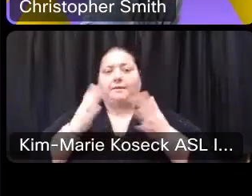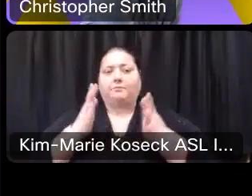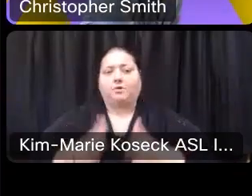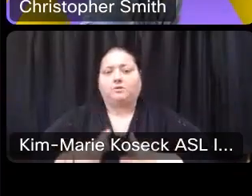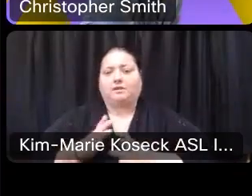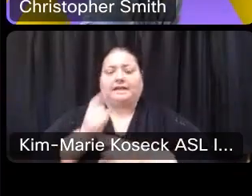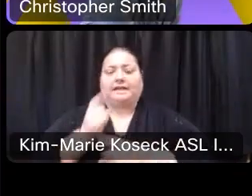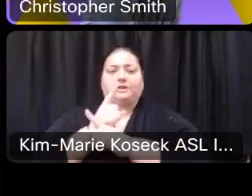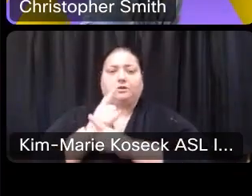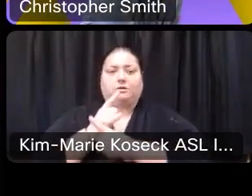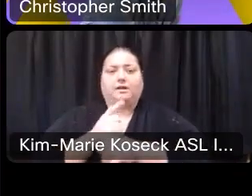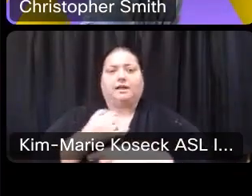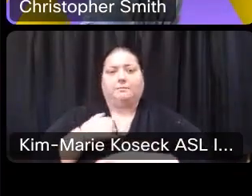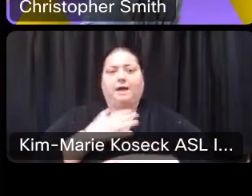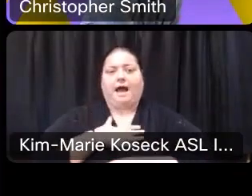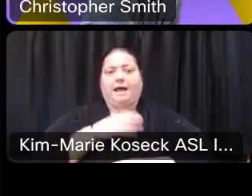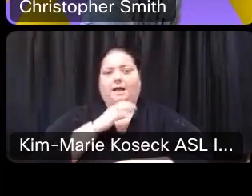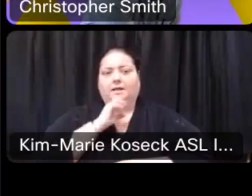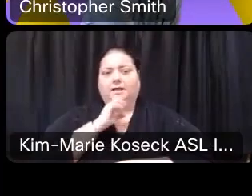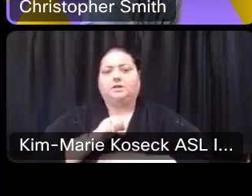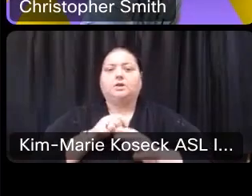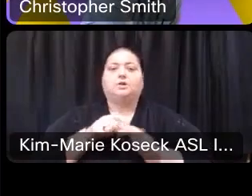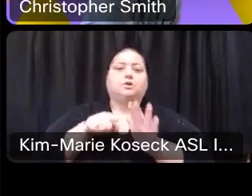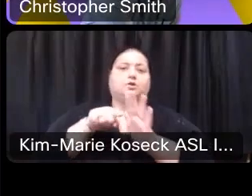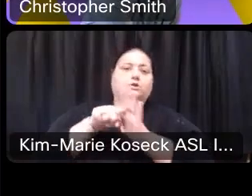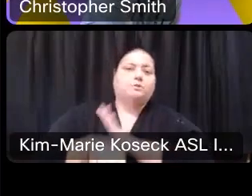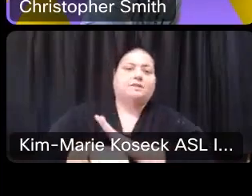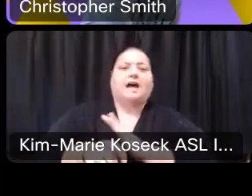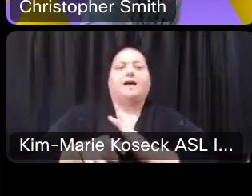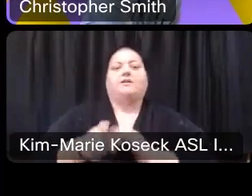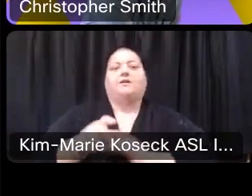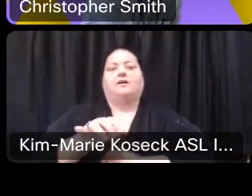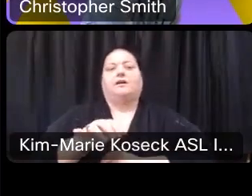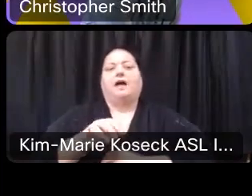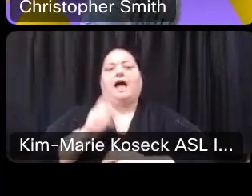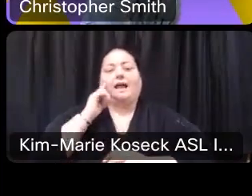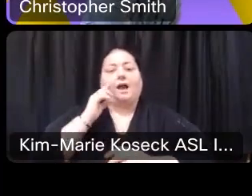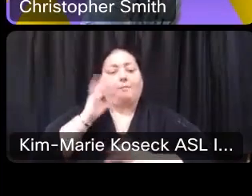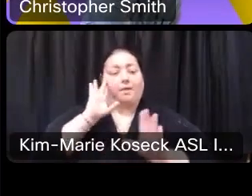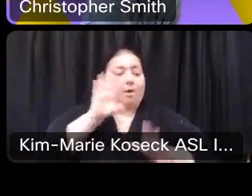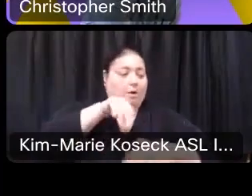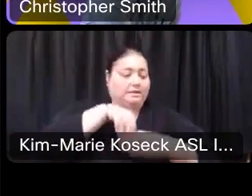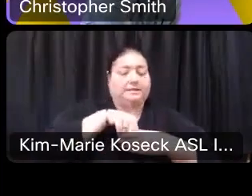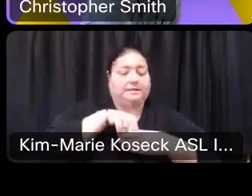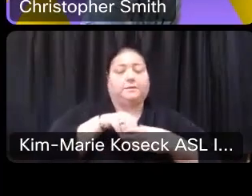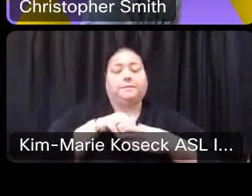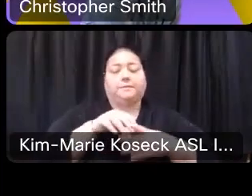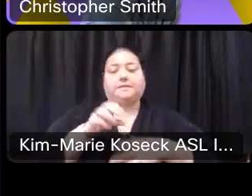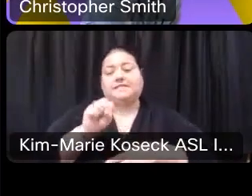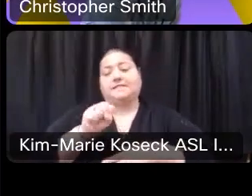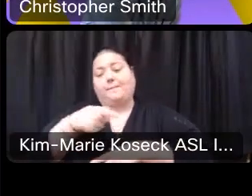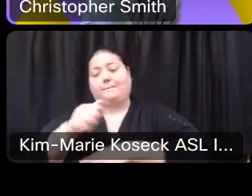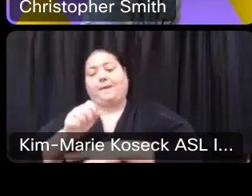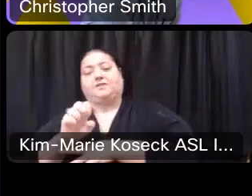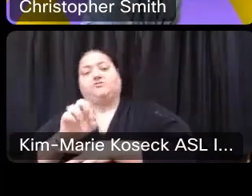in my 20s for suicidal ideations and being a person on the autism spectrum. I like the idea, I